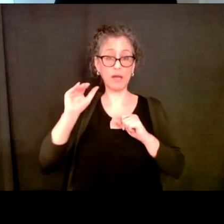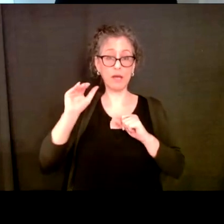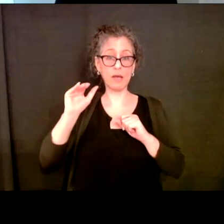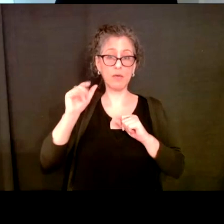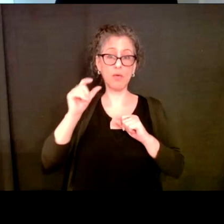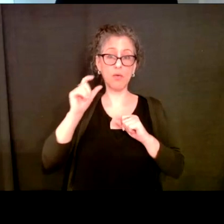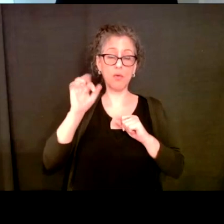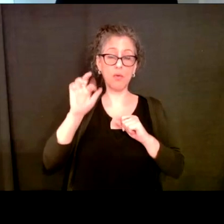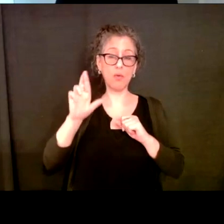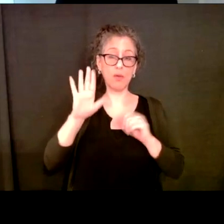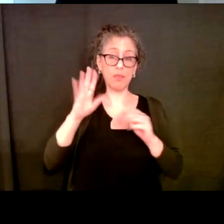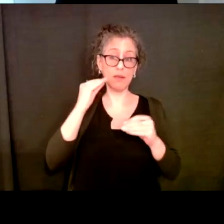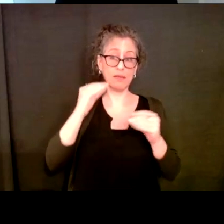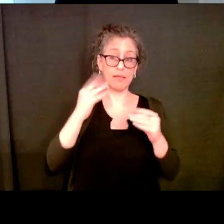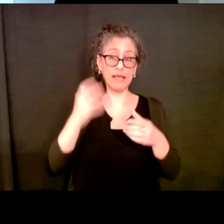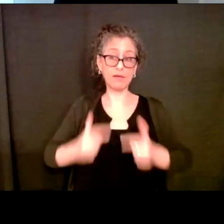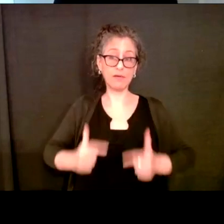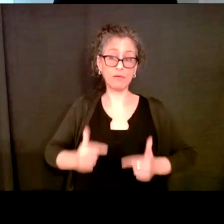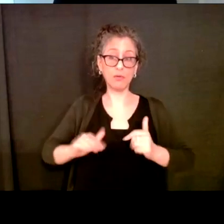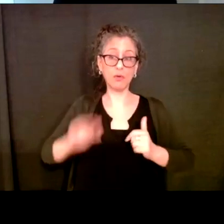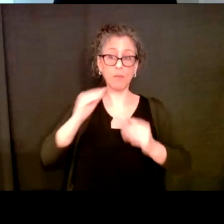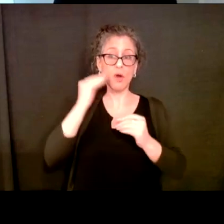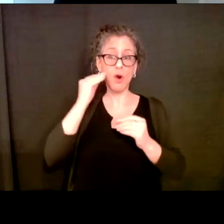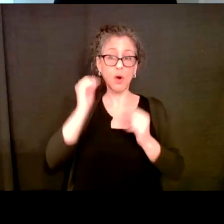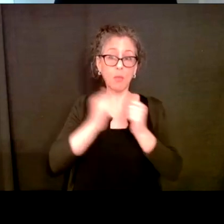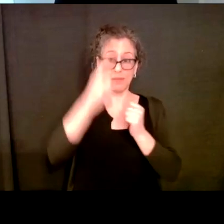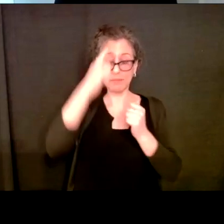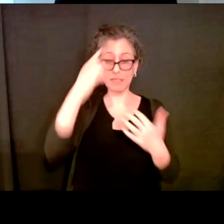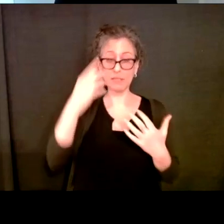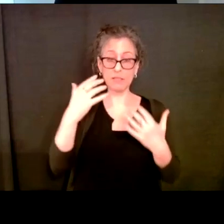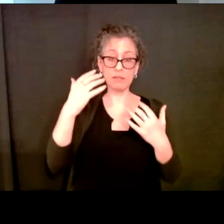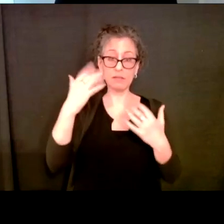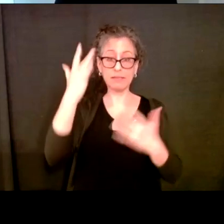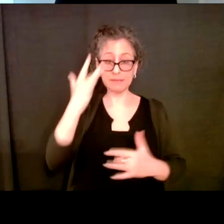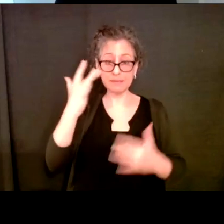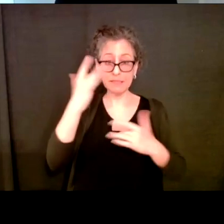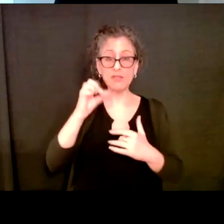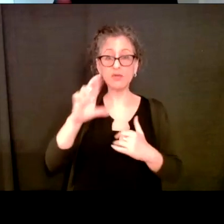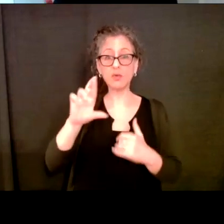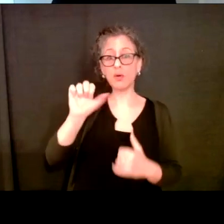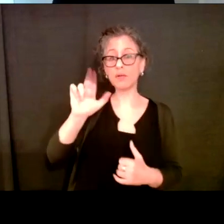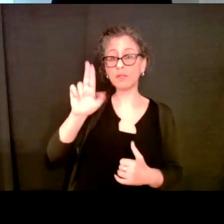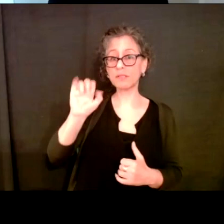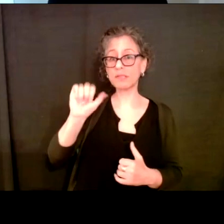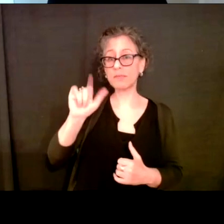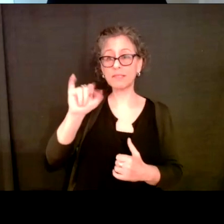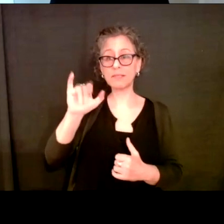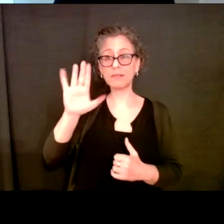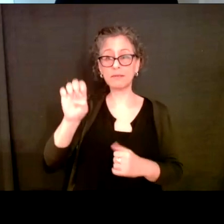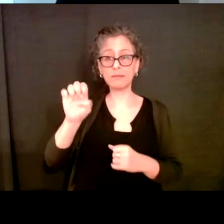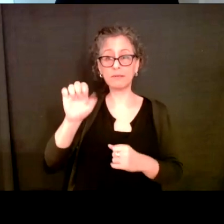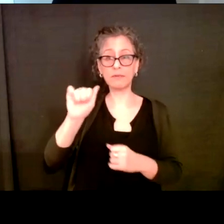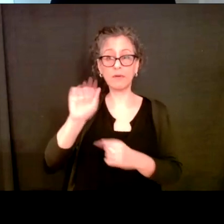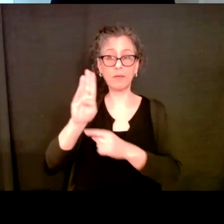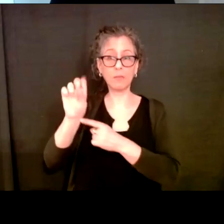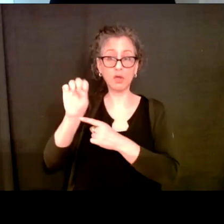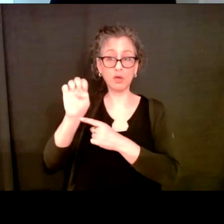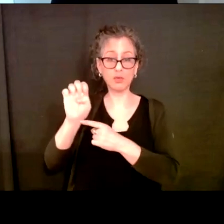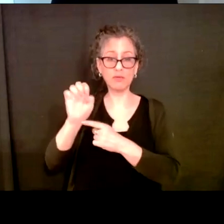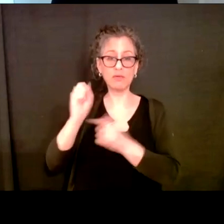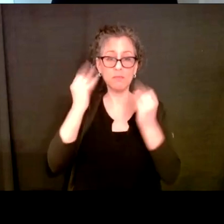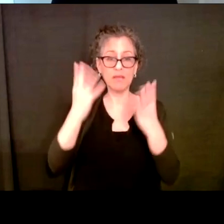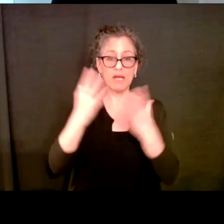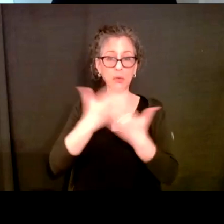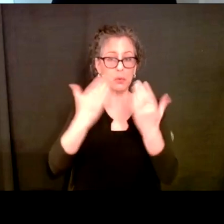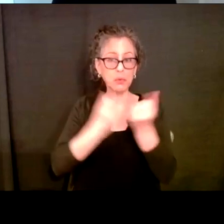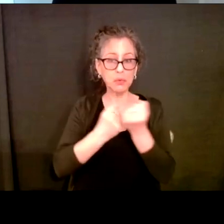where mental illness was present, as well as substance abuse. Many lacked support, and about